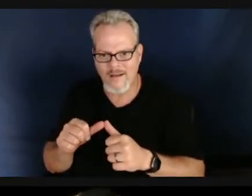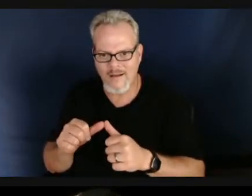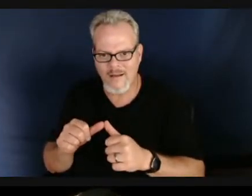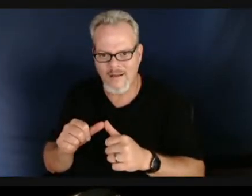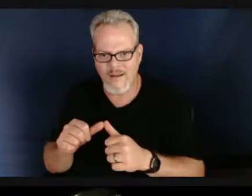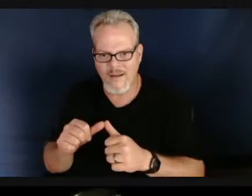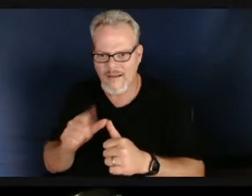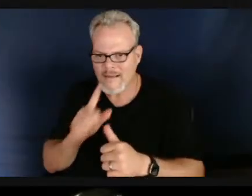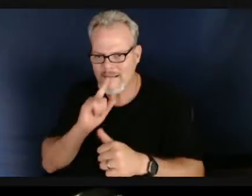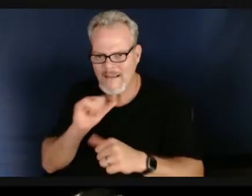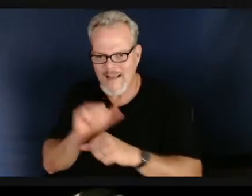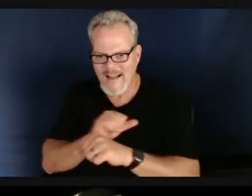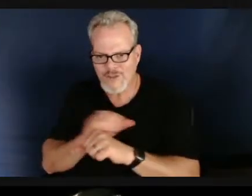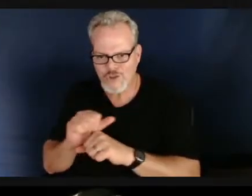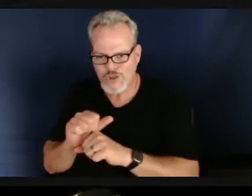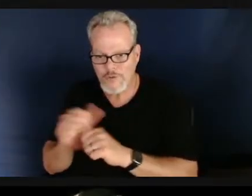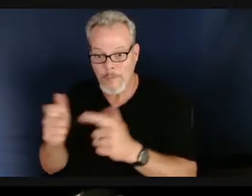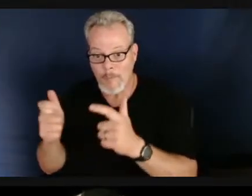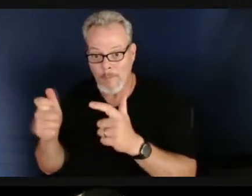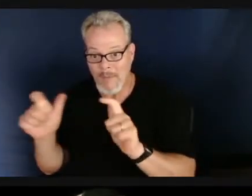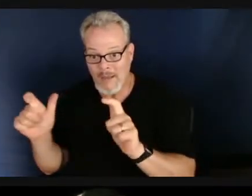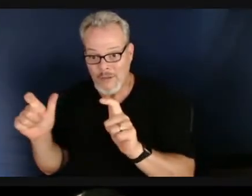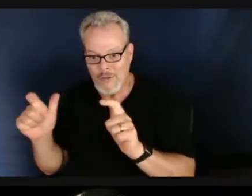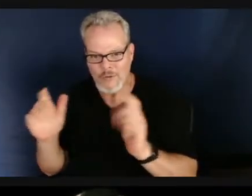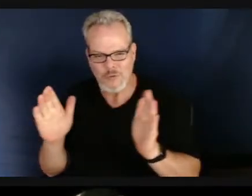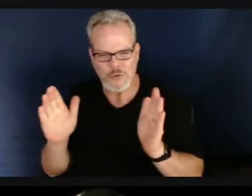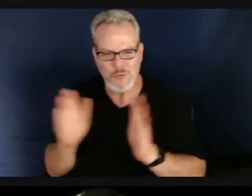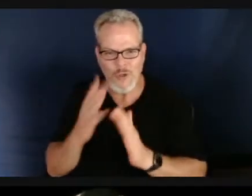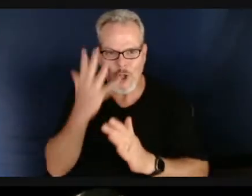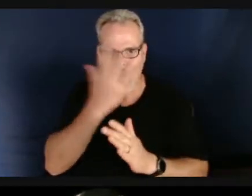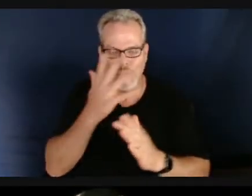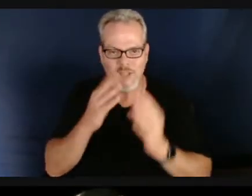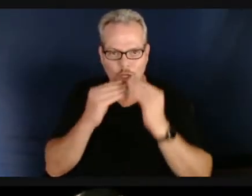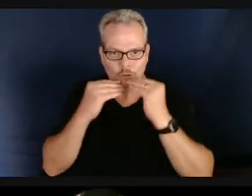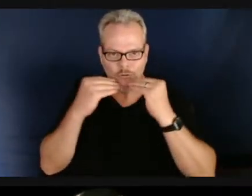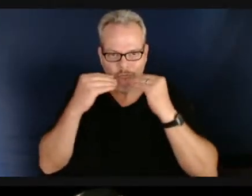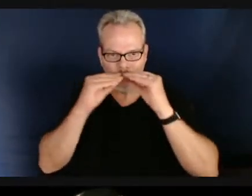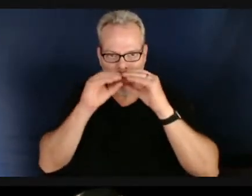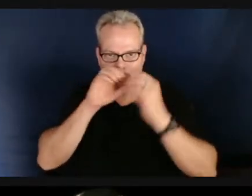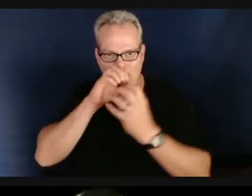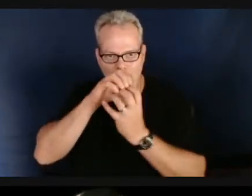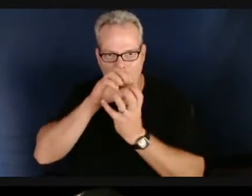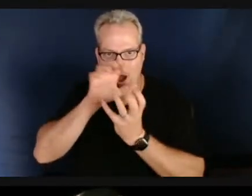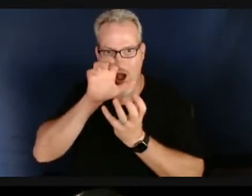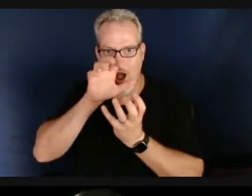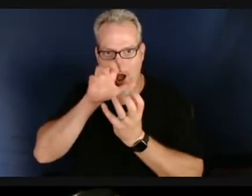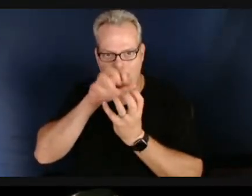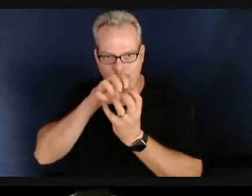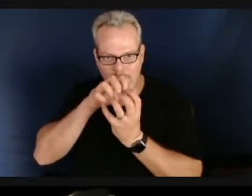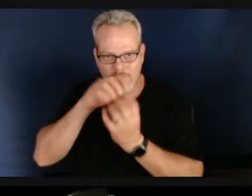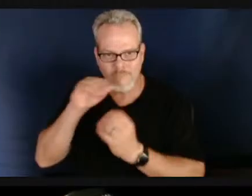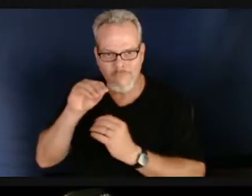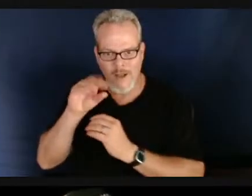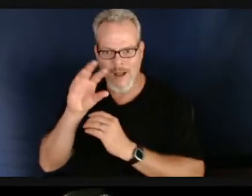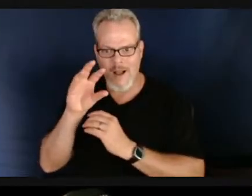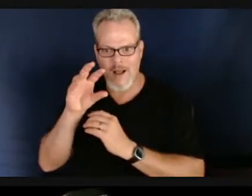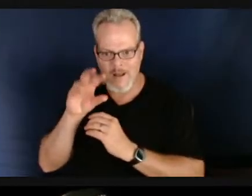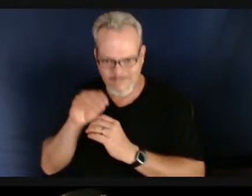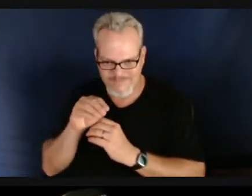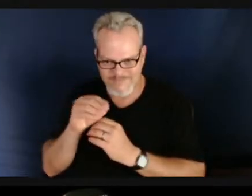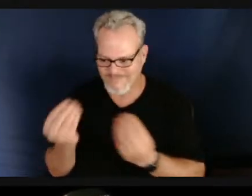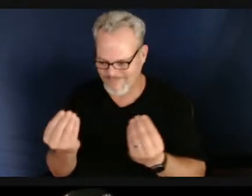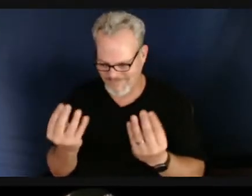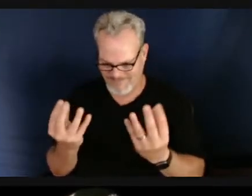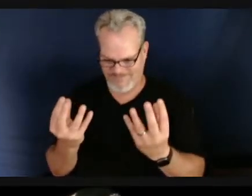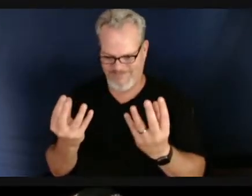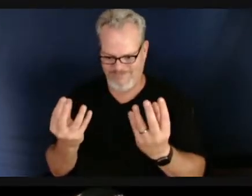actually goes from bigger to smaller. It's like a mouth opening and closing there, the way it's looped around. Right, so part of this